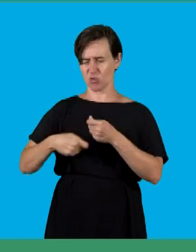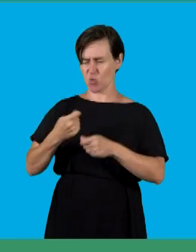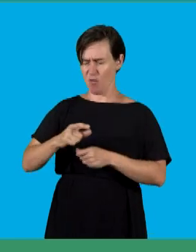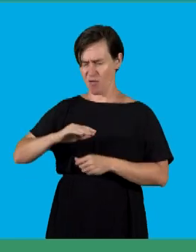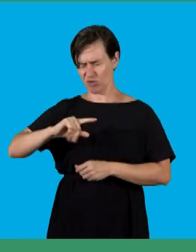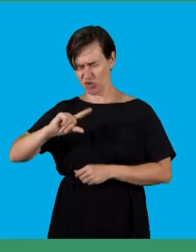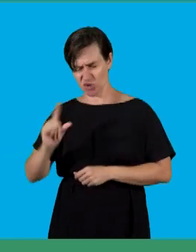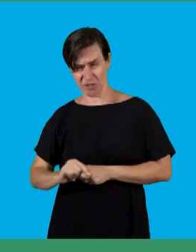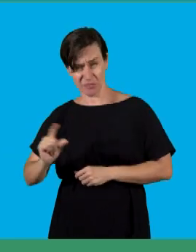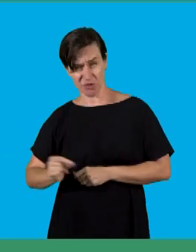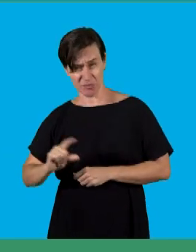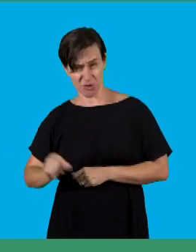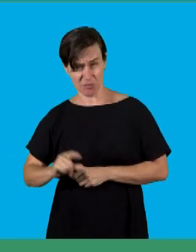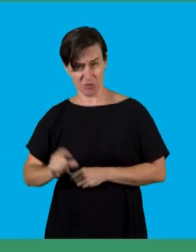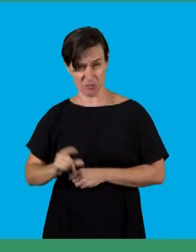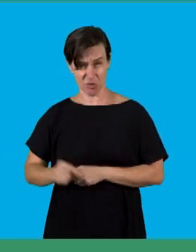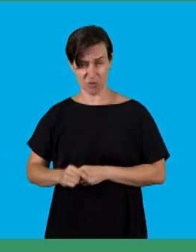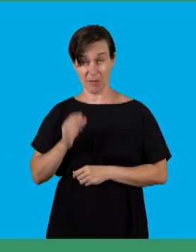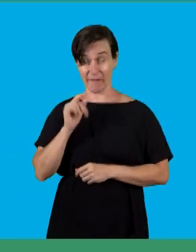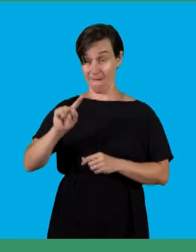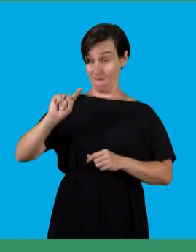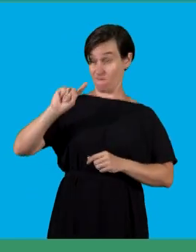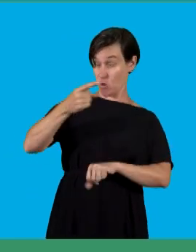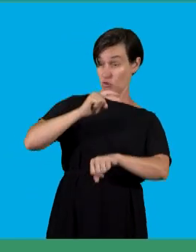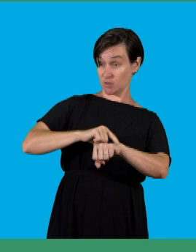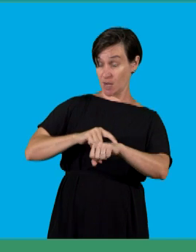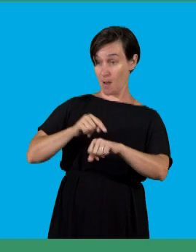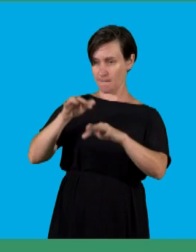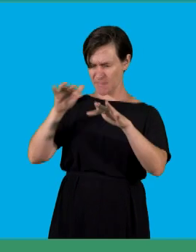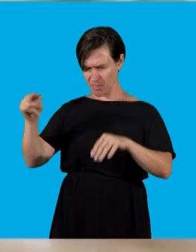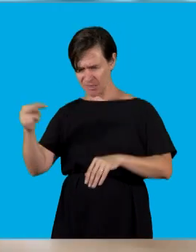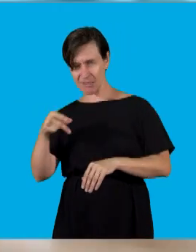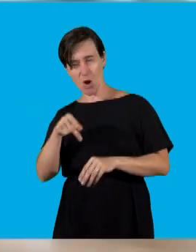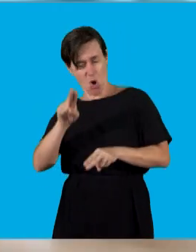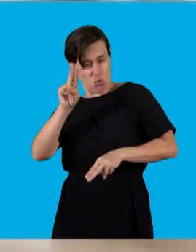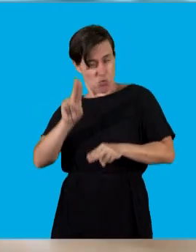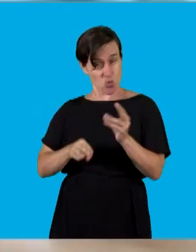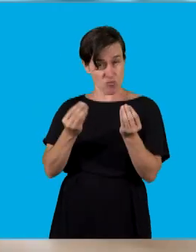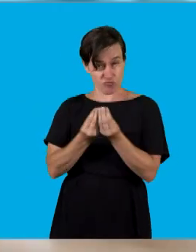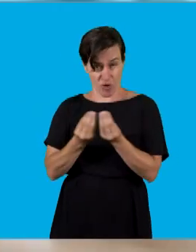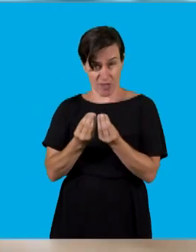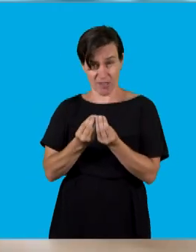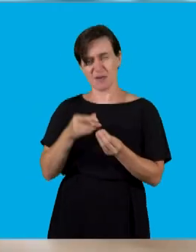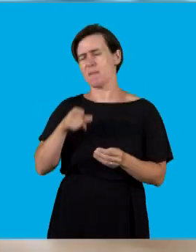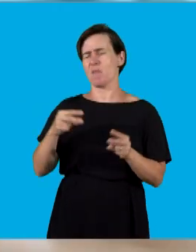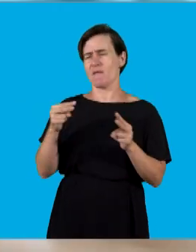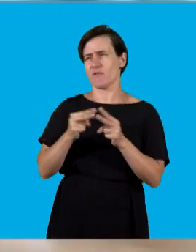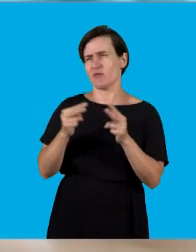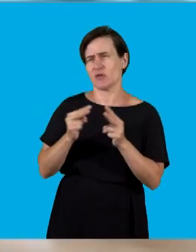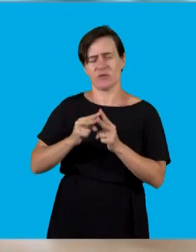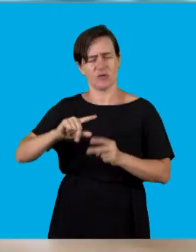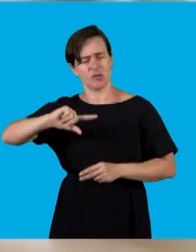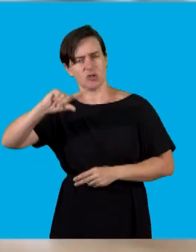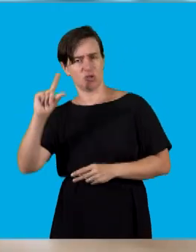to attract consumers when the product is introduced into the market. So you will see when new products are